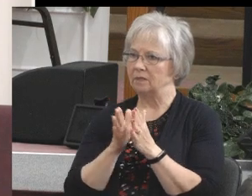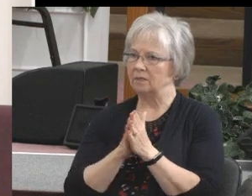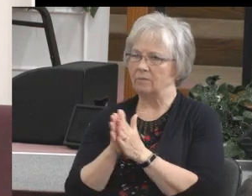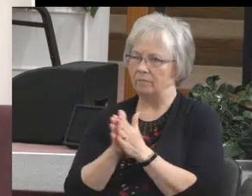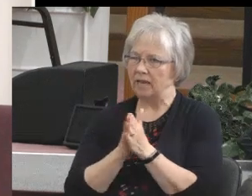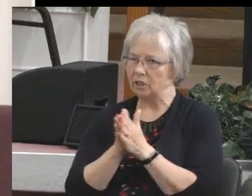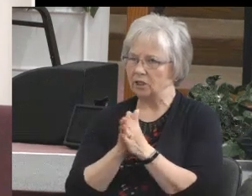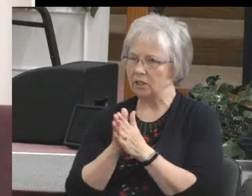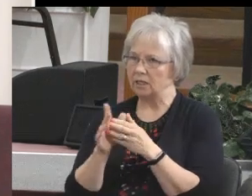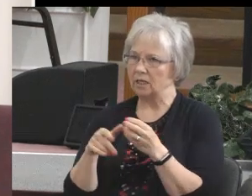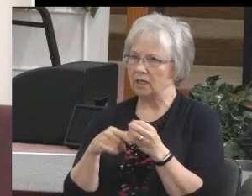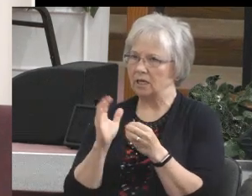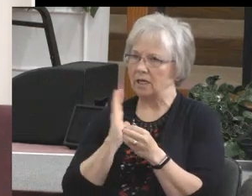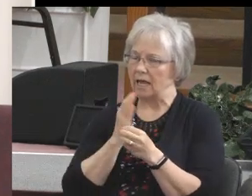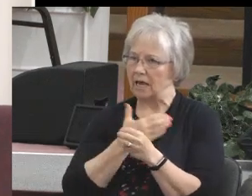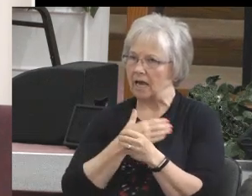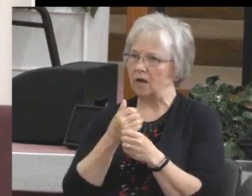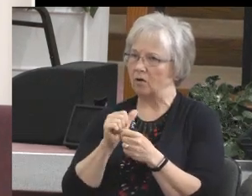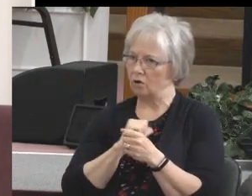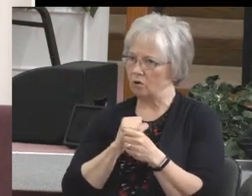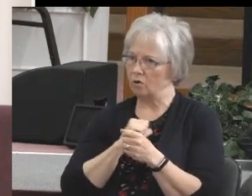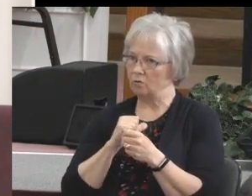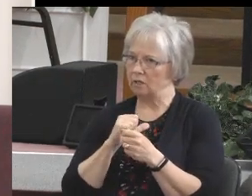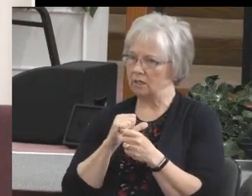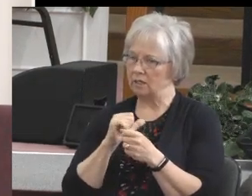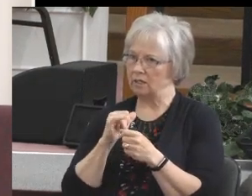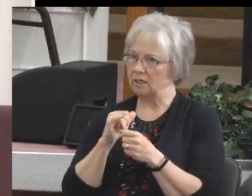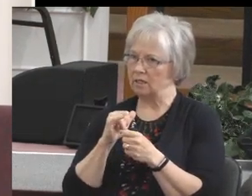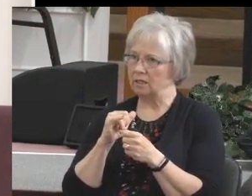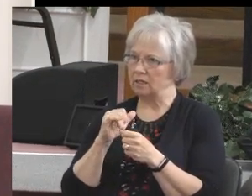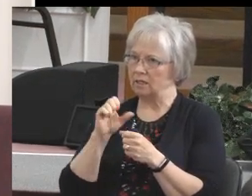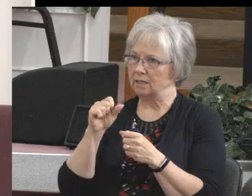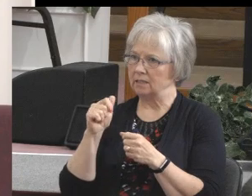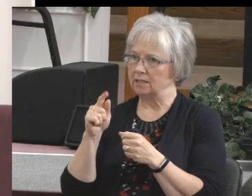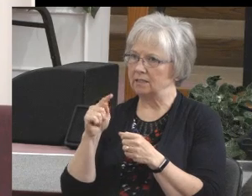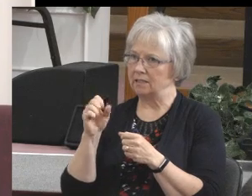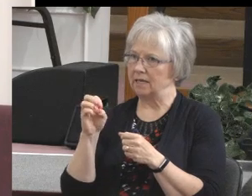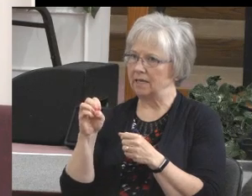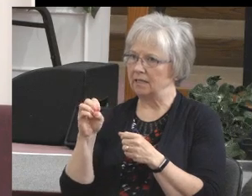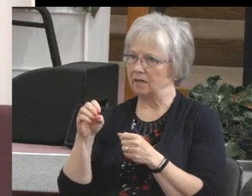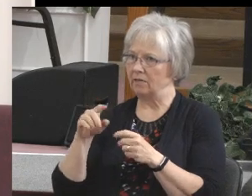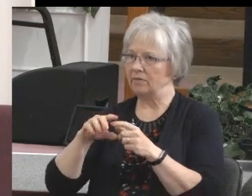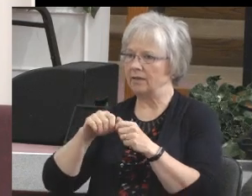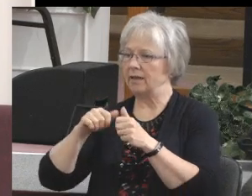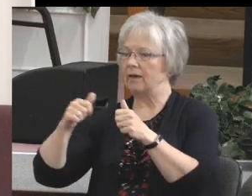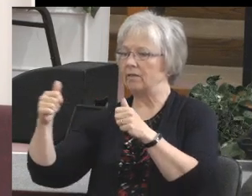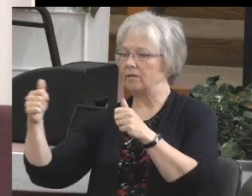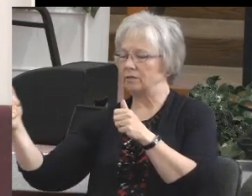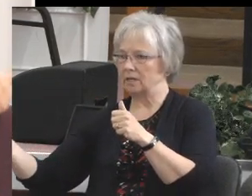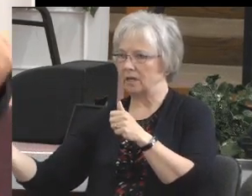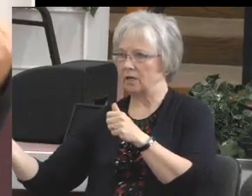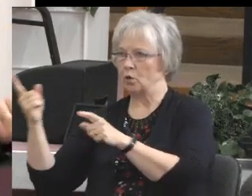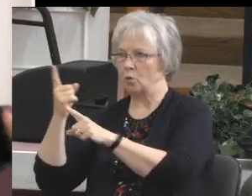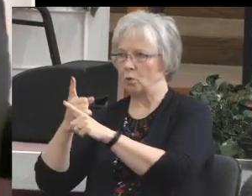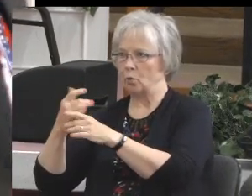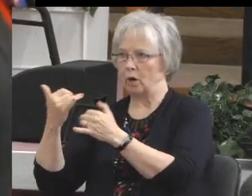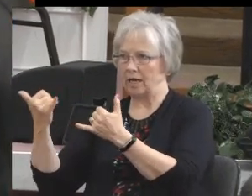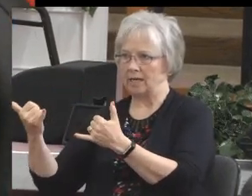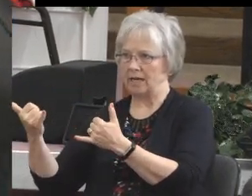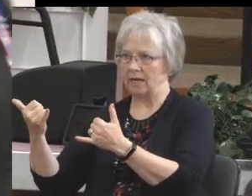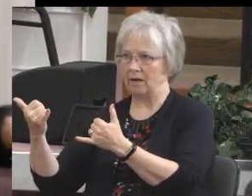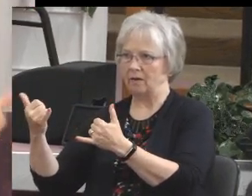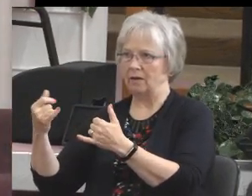In our own state, on the other side, right now, this